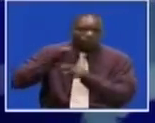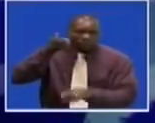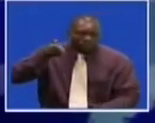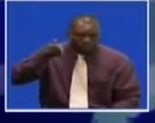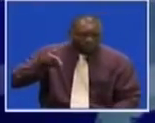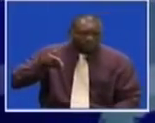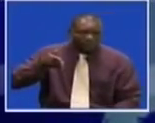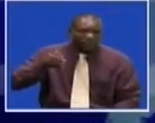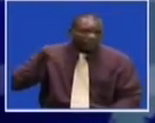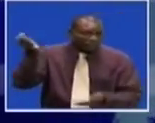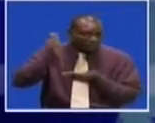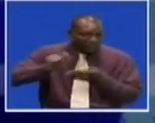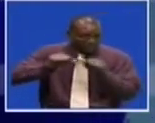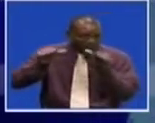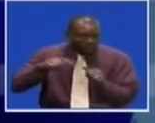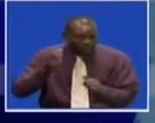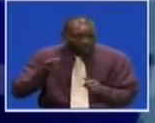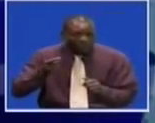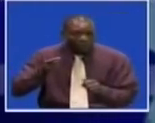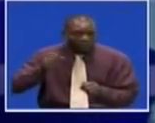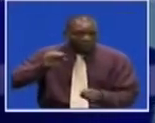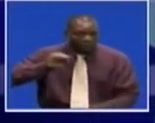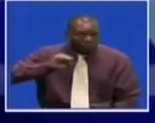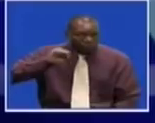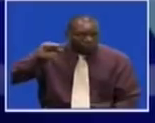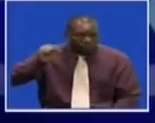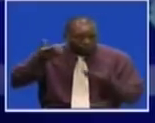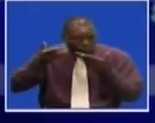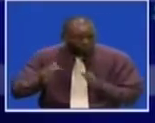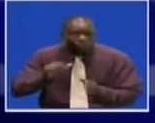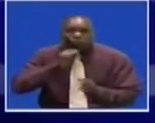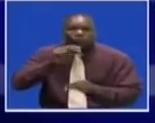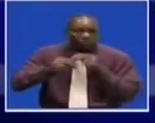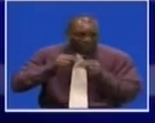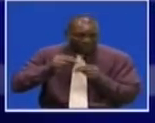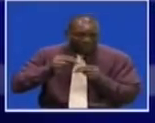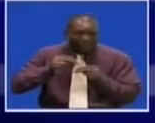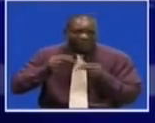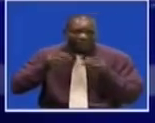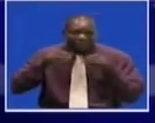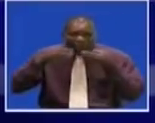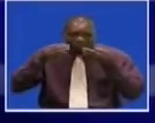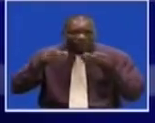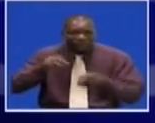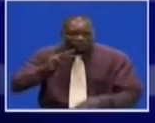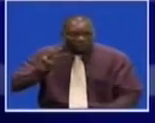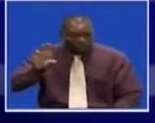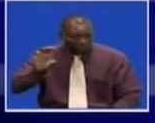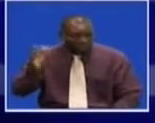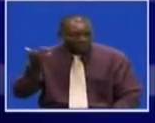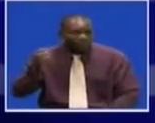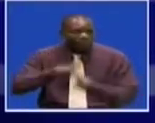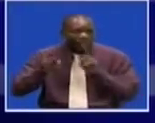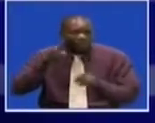PF lost the election in Sesheke, not that it's unpopular in Western Province, but because of the intimidation of voters by the